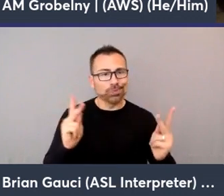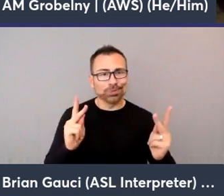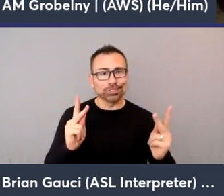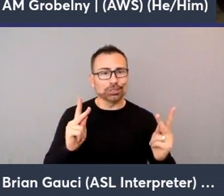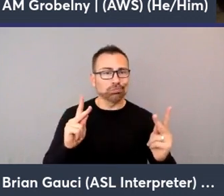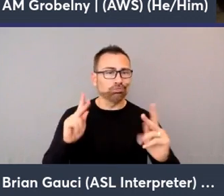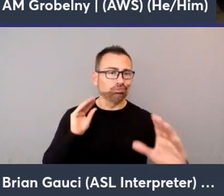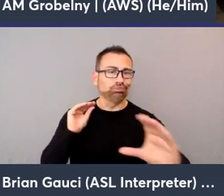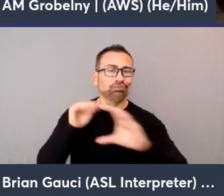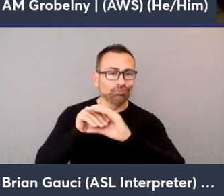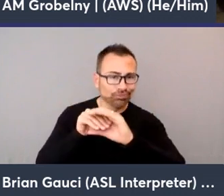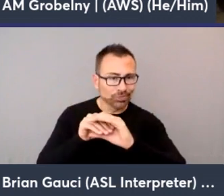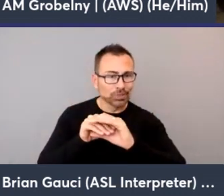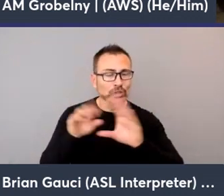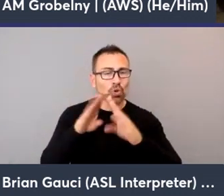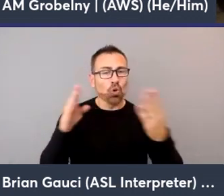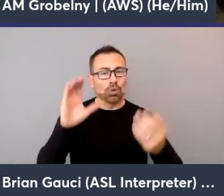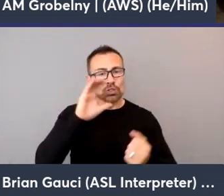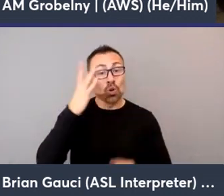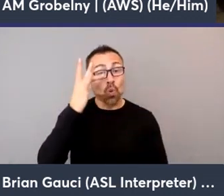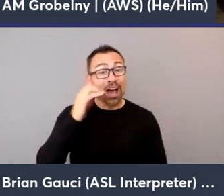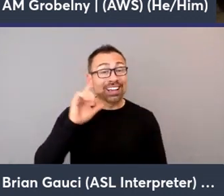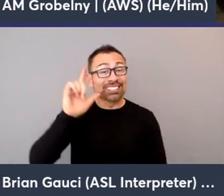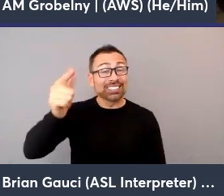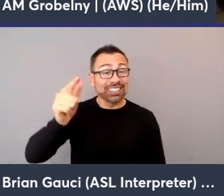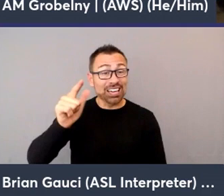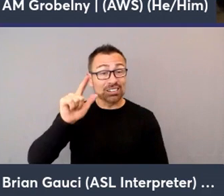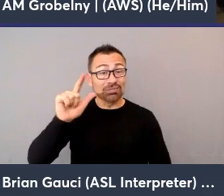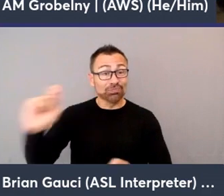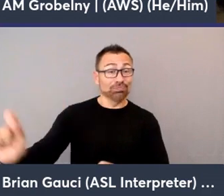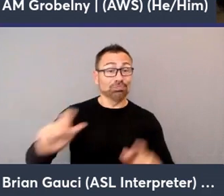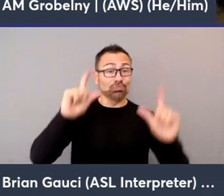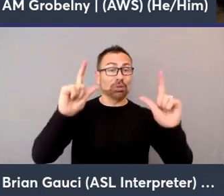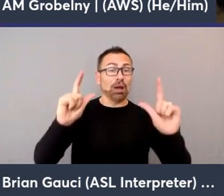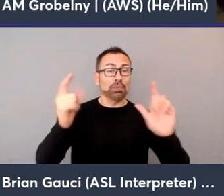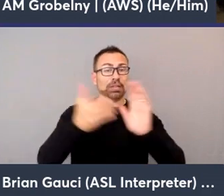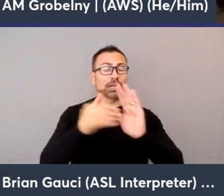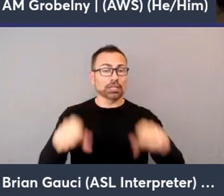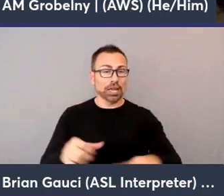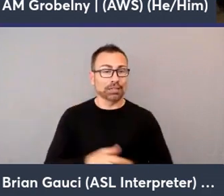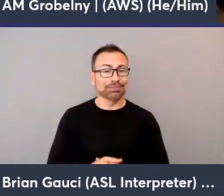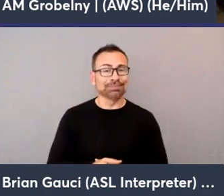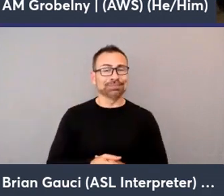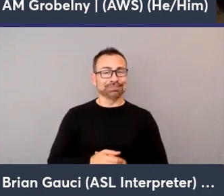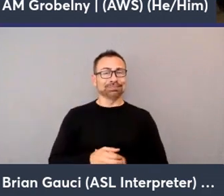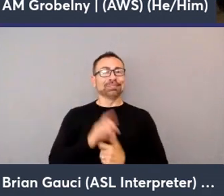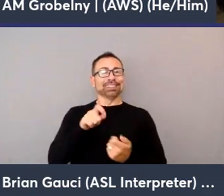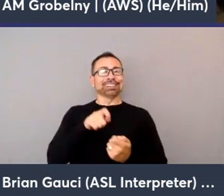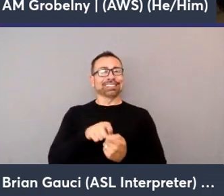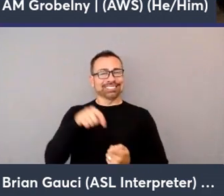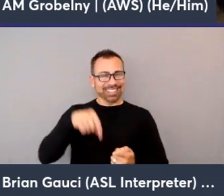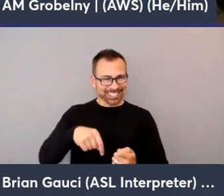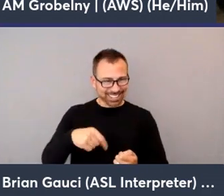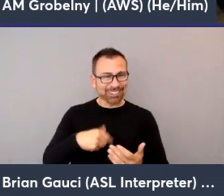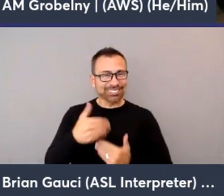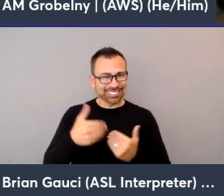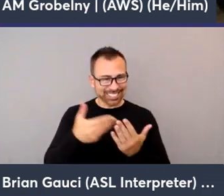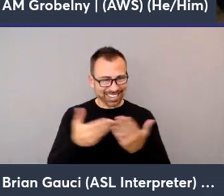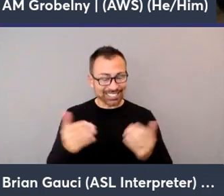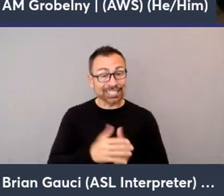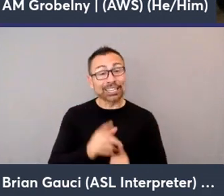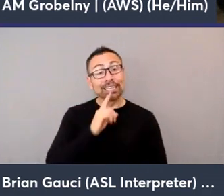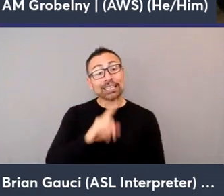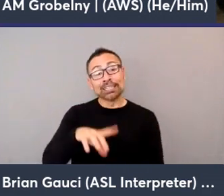OpenSearch because then you can query them later, right? Exactly. So that was the next thing, right? It's a distributed system, so it can